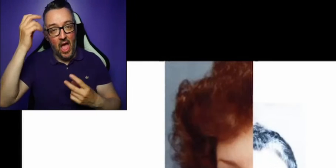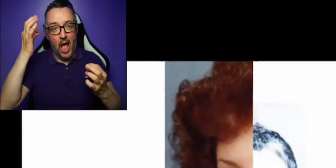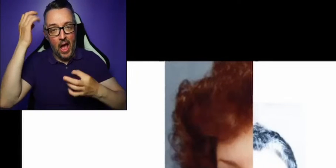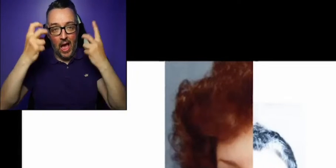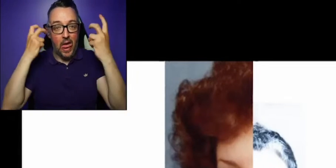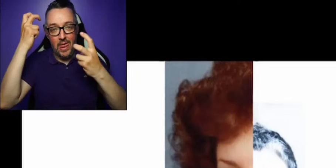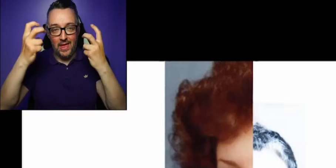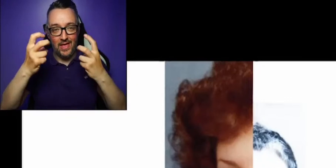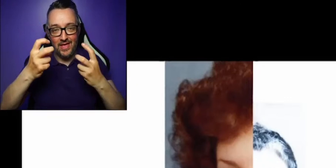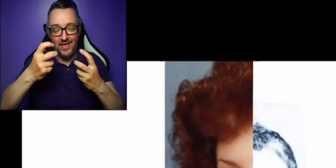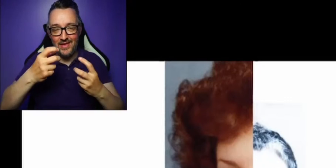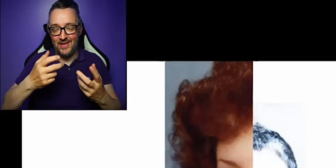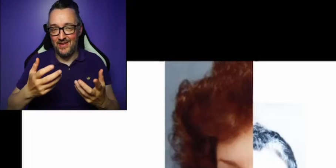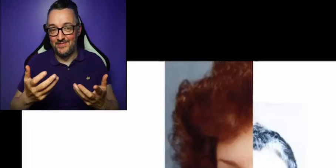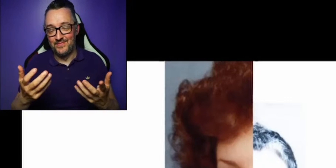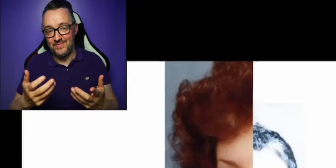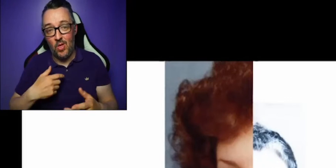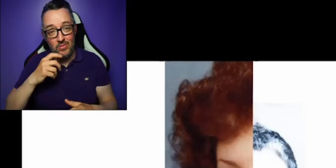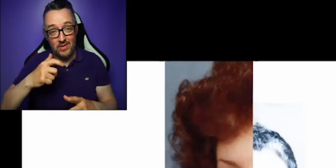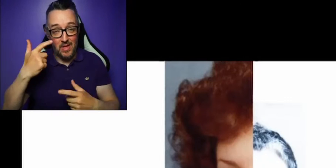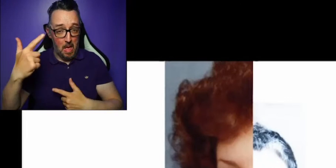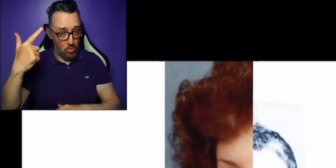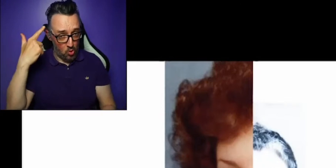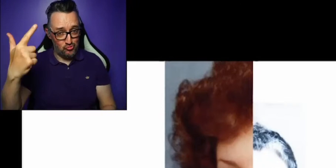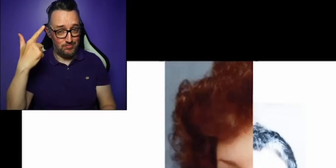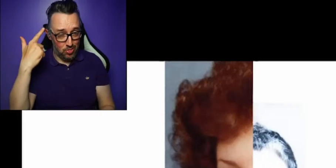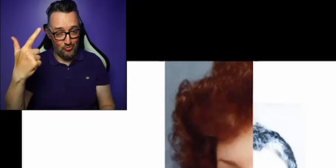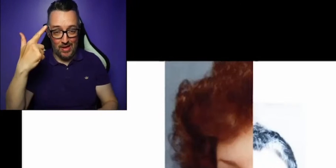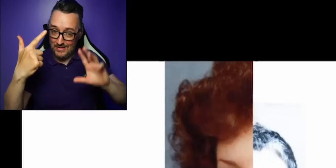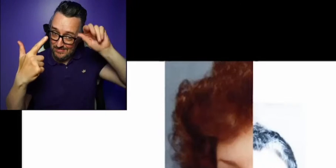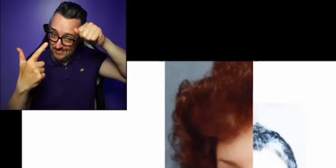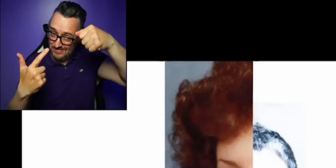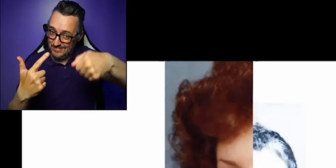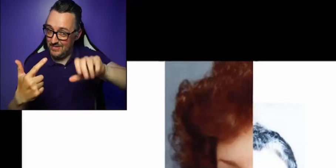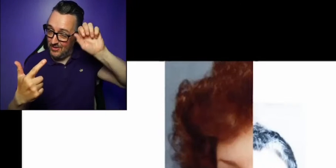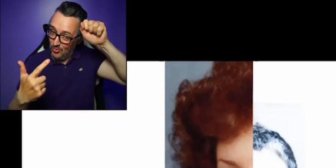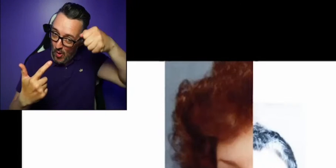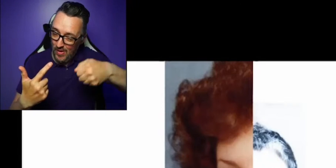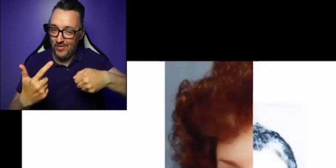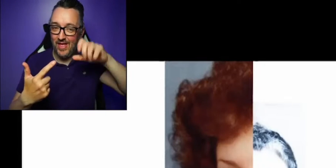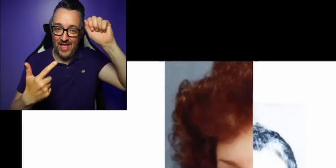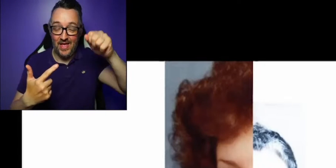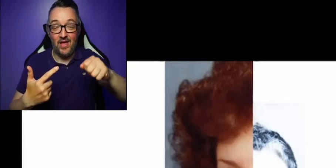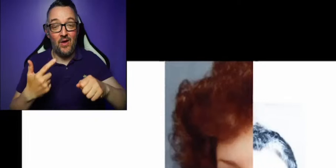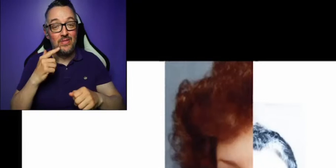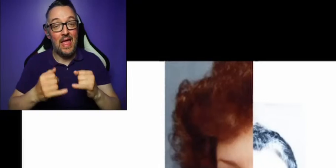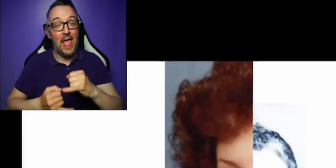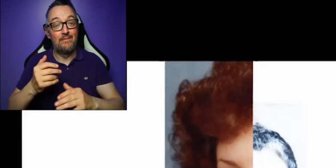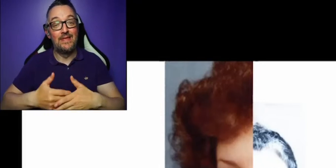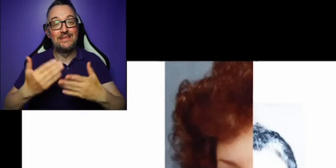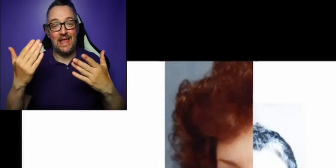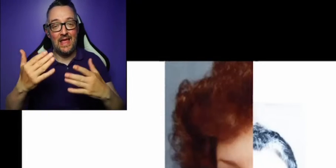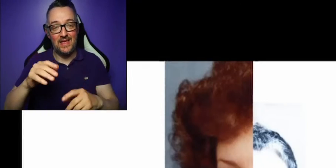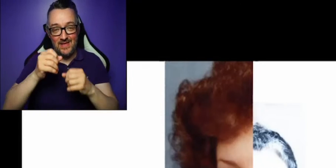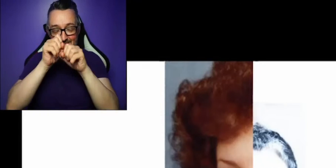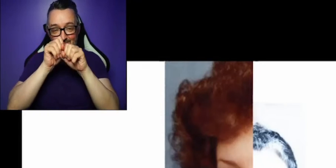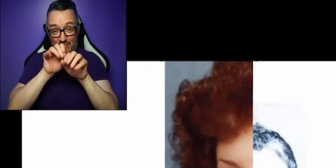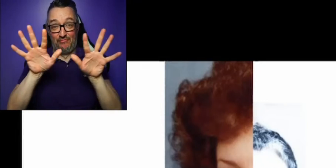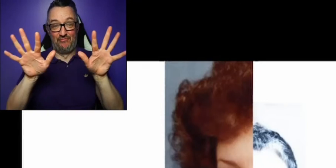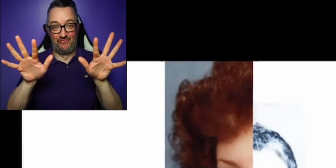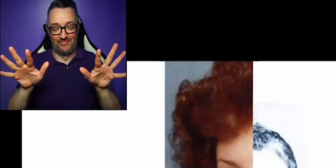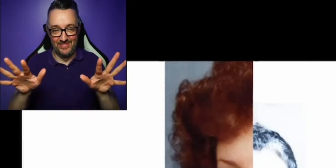hair, and I just spent hours blow drying and tonging it, and it just used to just, by the end of the day, it'd be a